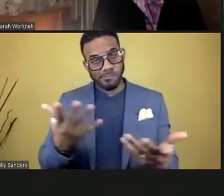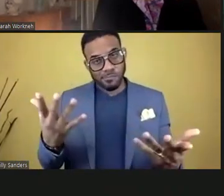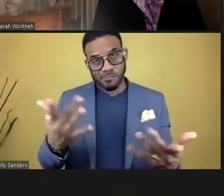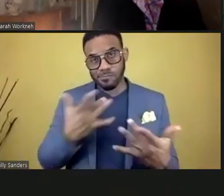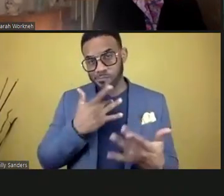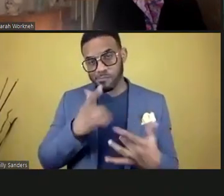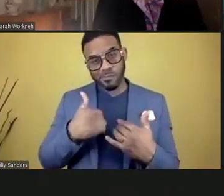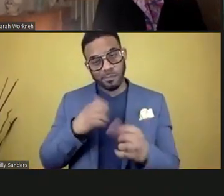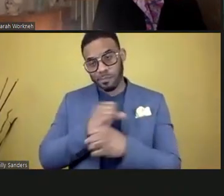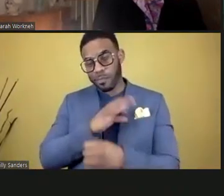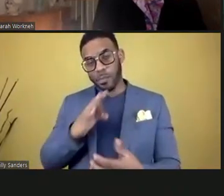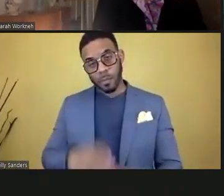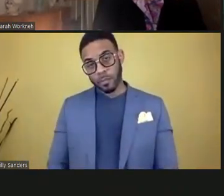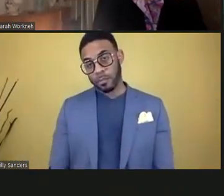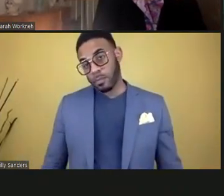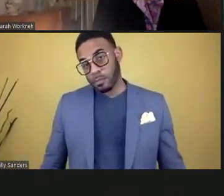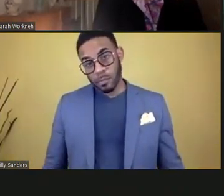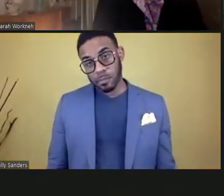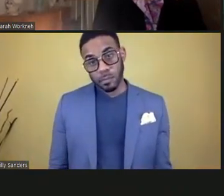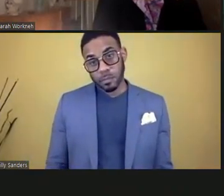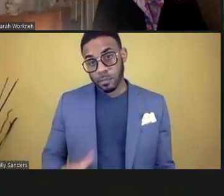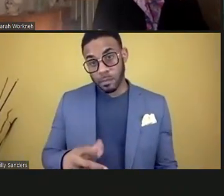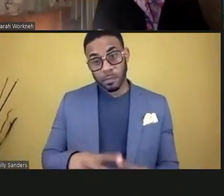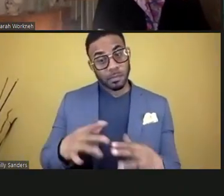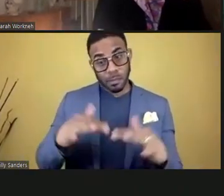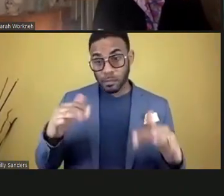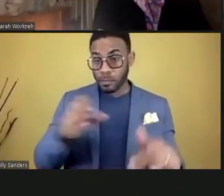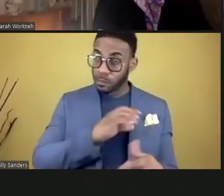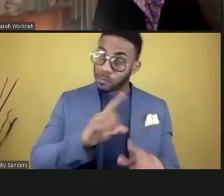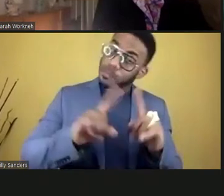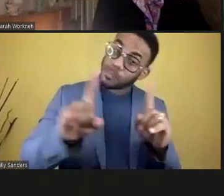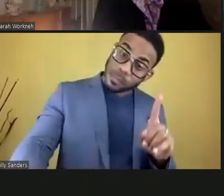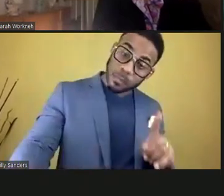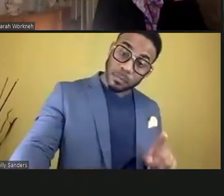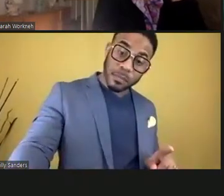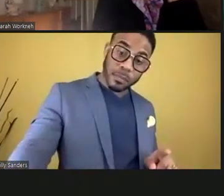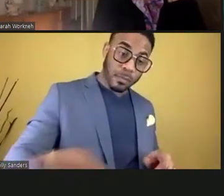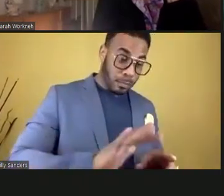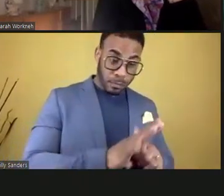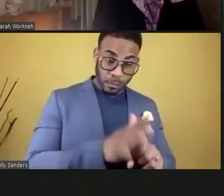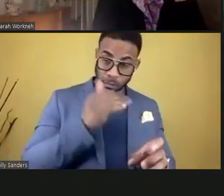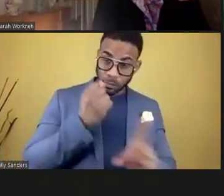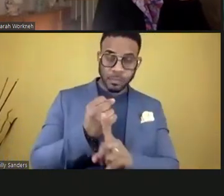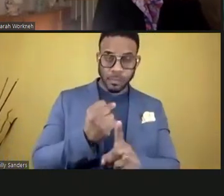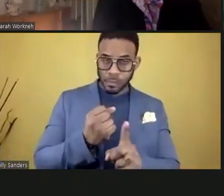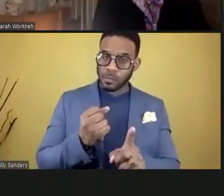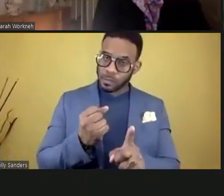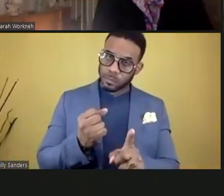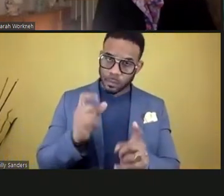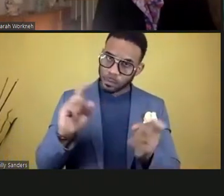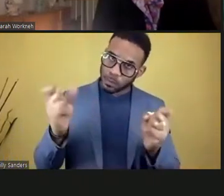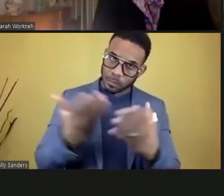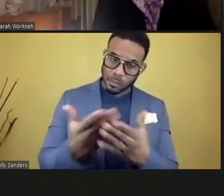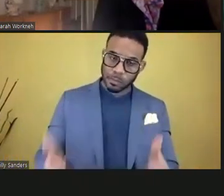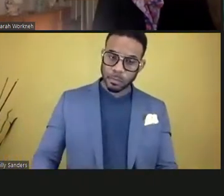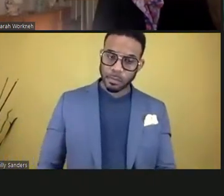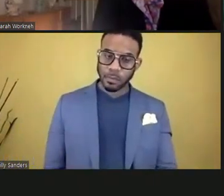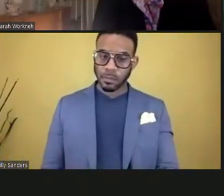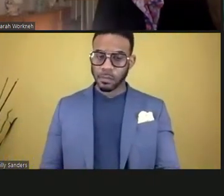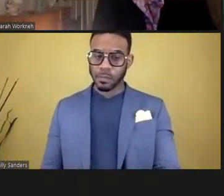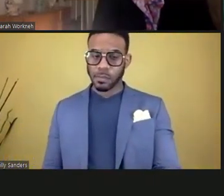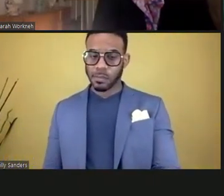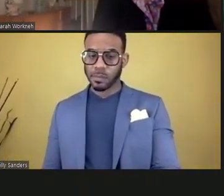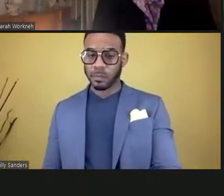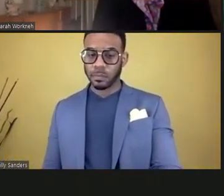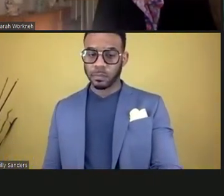Even with our staffing, you know, we have a very diverse staff, but when COVID hit, you know, there was lower staff